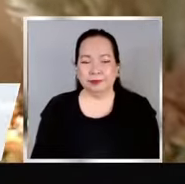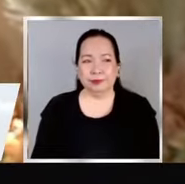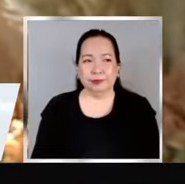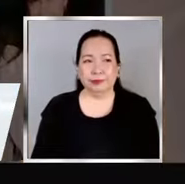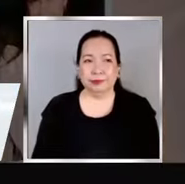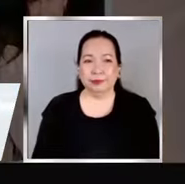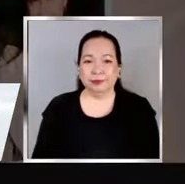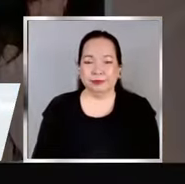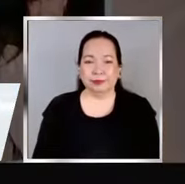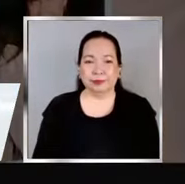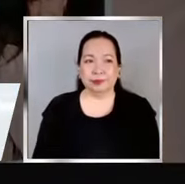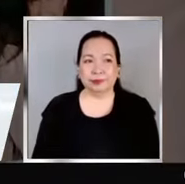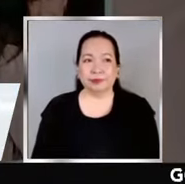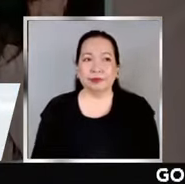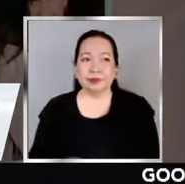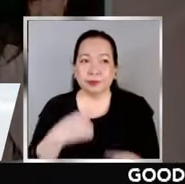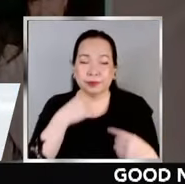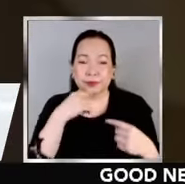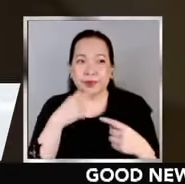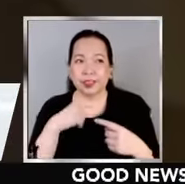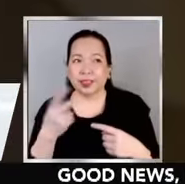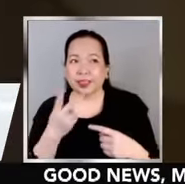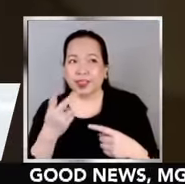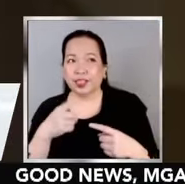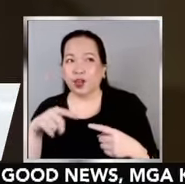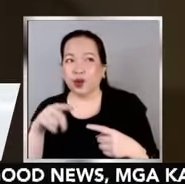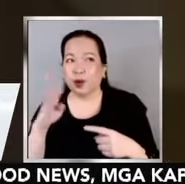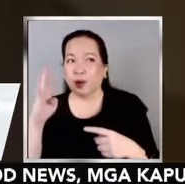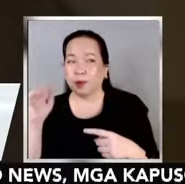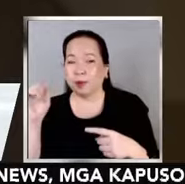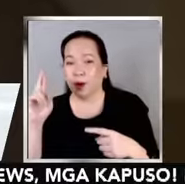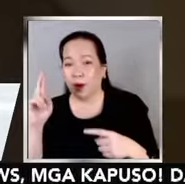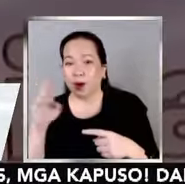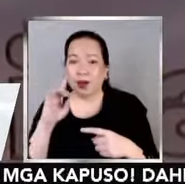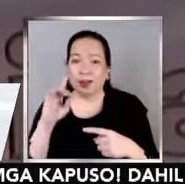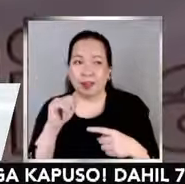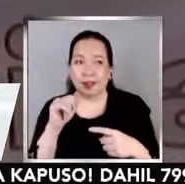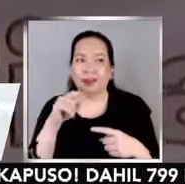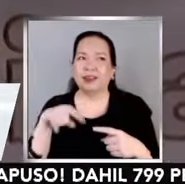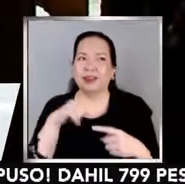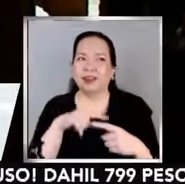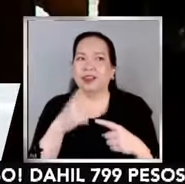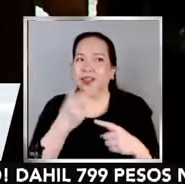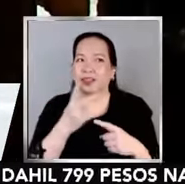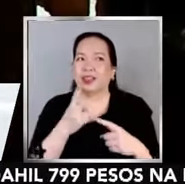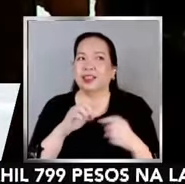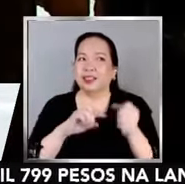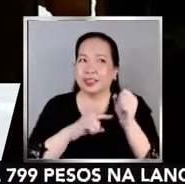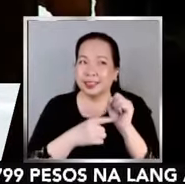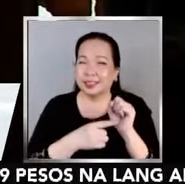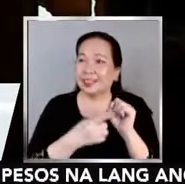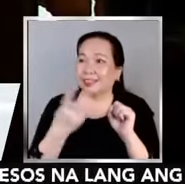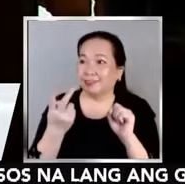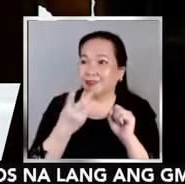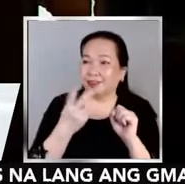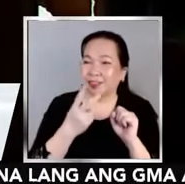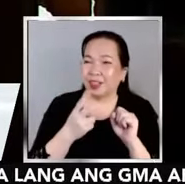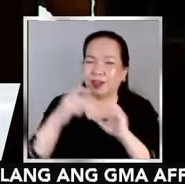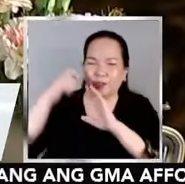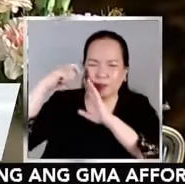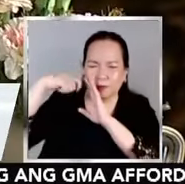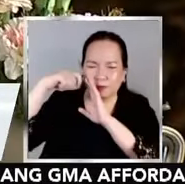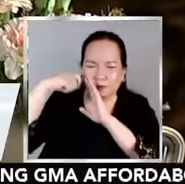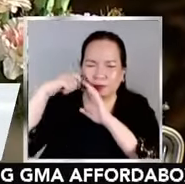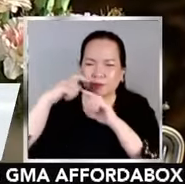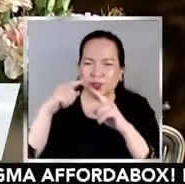Maglalayag na naman ang mga Barda shippers. Sinimula na kasi ni Barbie Fortesa at David Licaoco ang shooting ng kanilang first movie